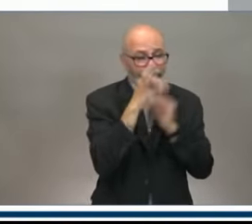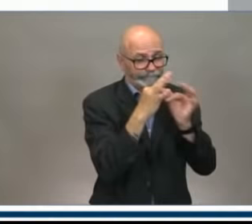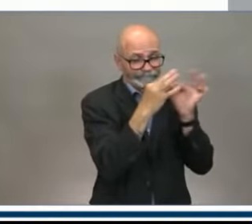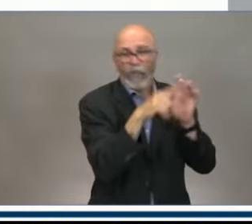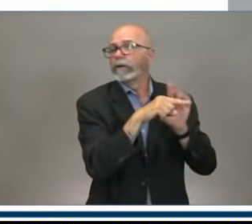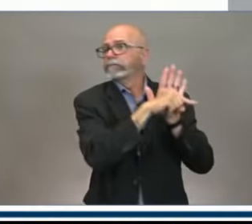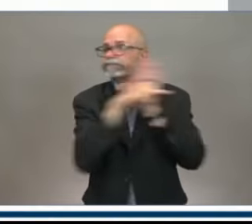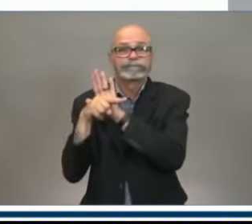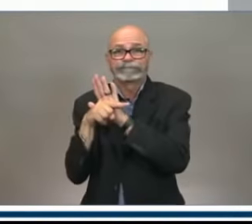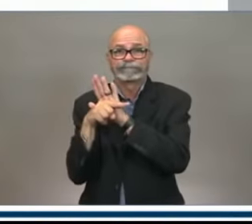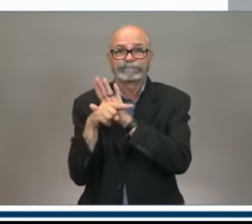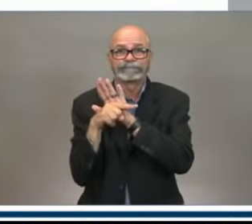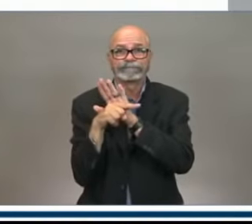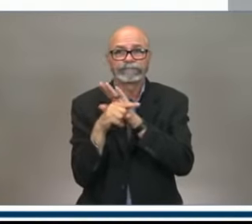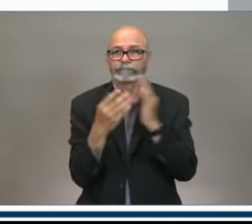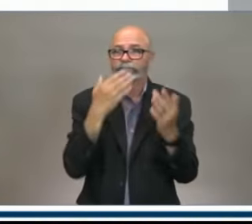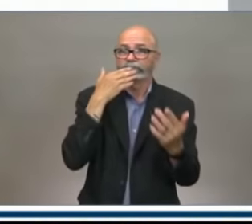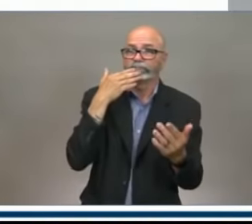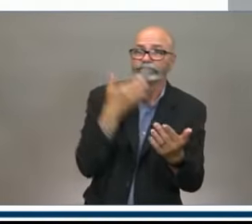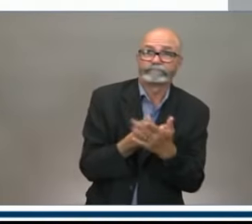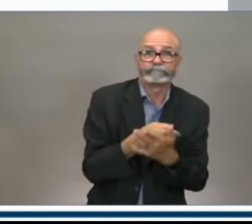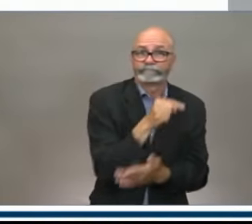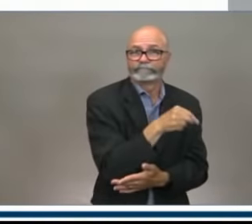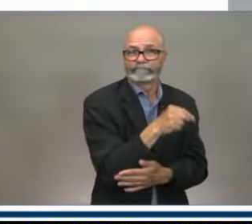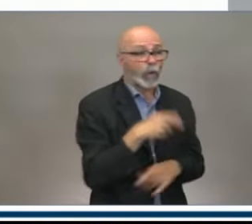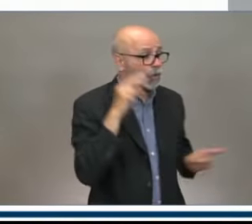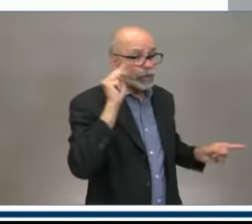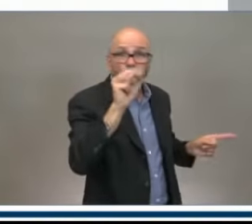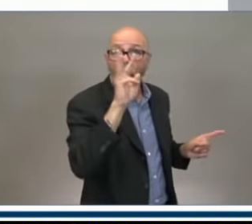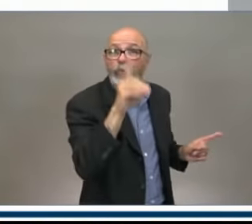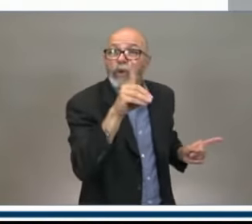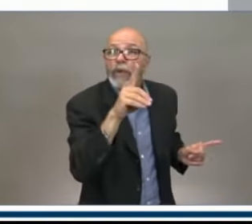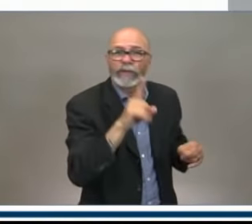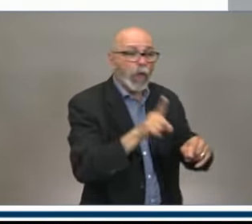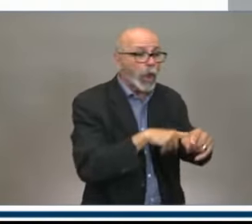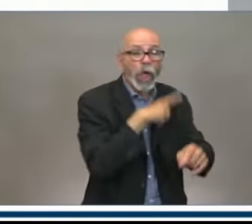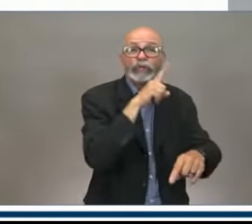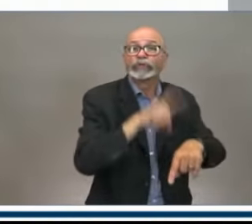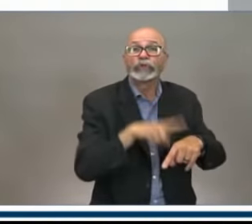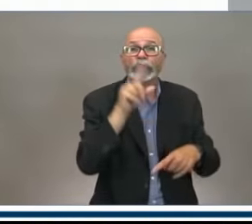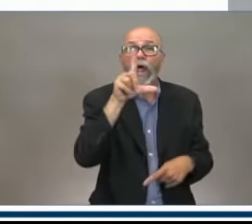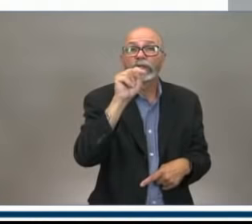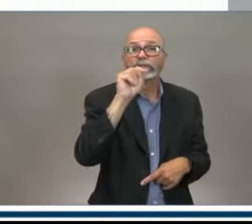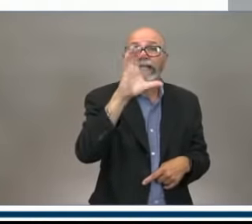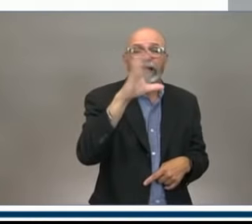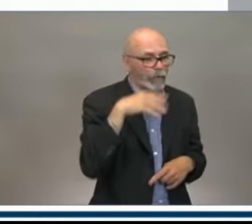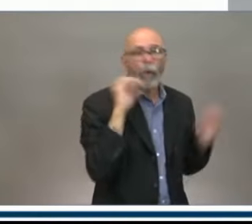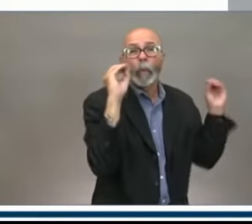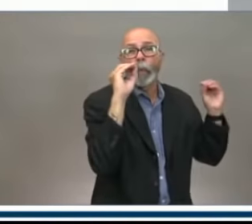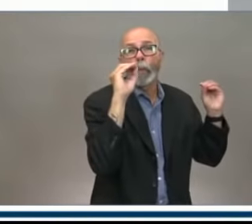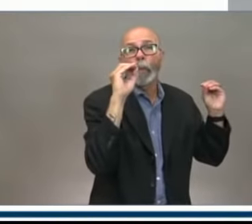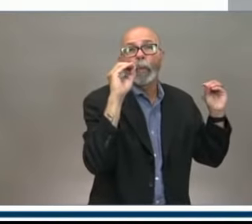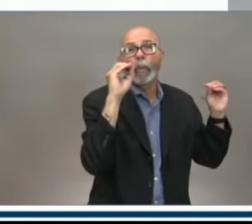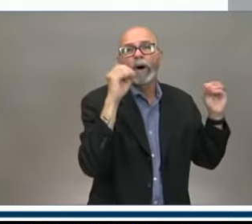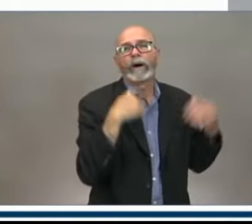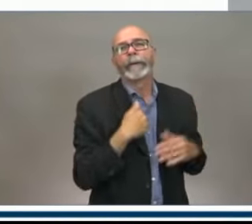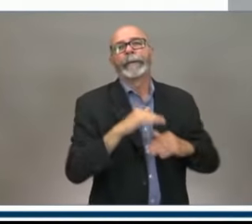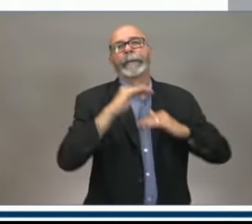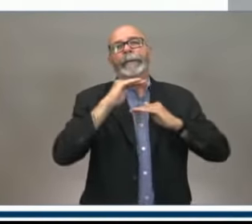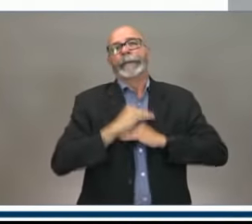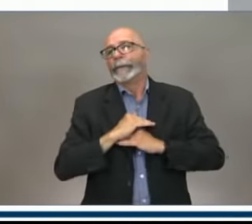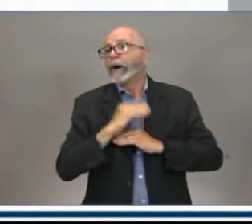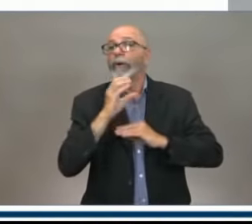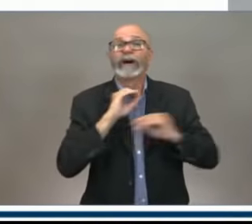are no licensed long-term care homes, including Northwood, which have active cases of COVID-19 in either residents